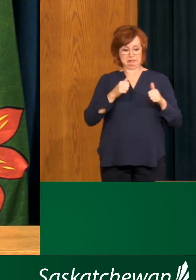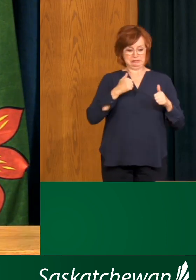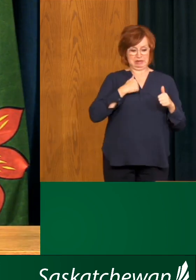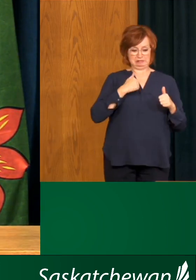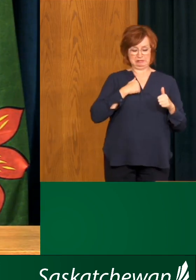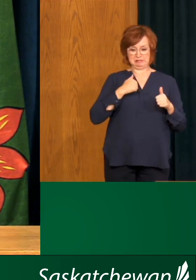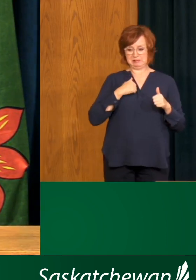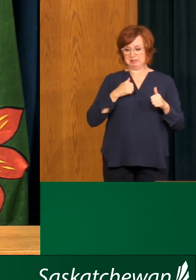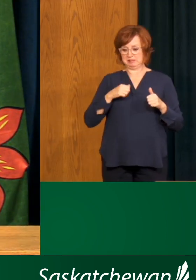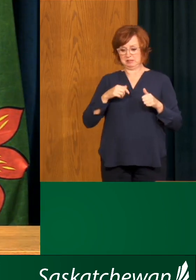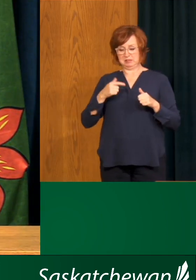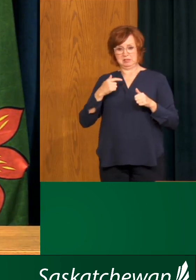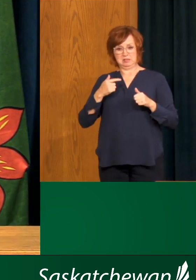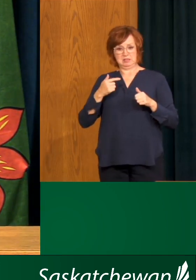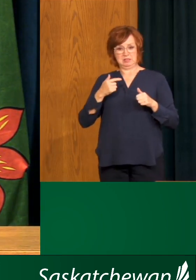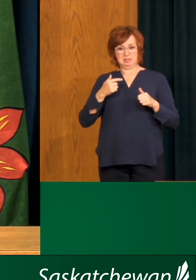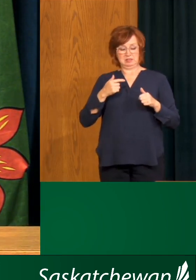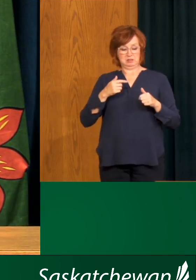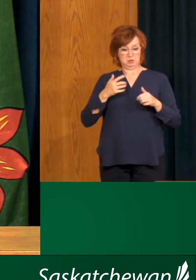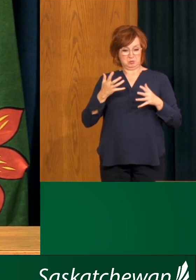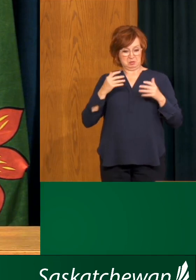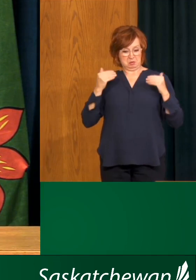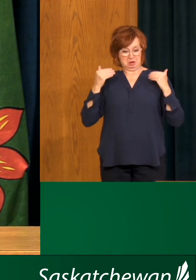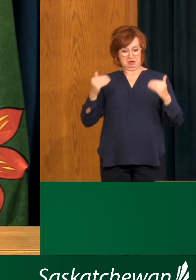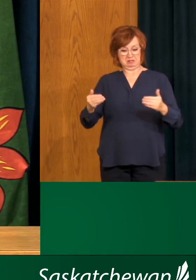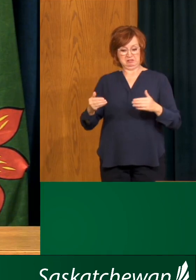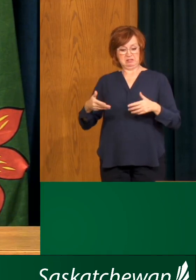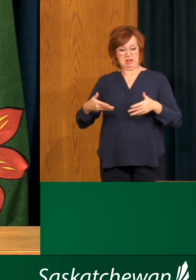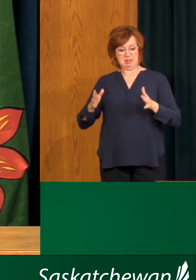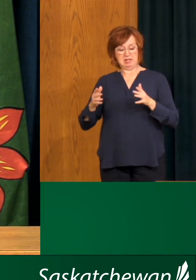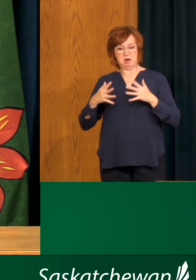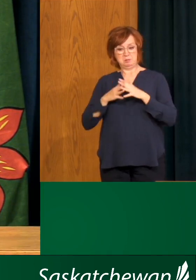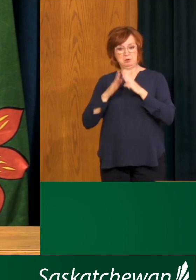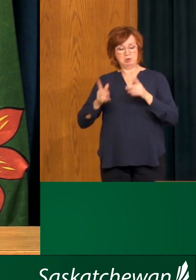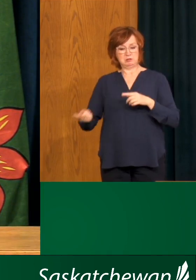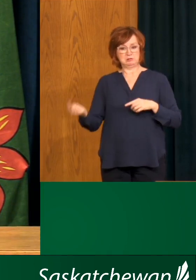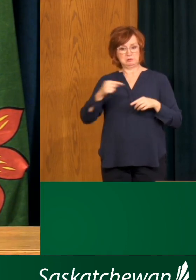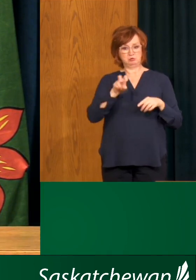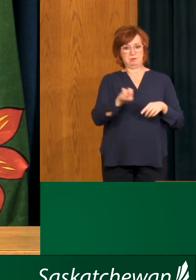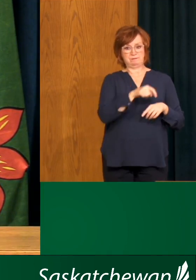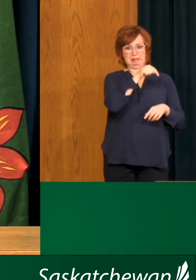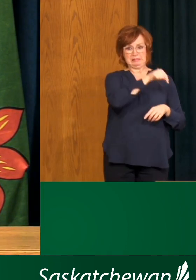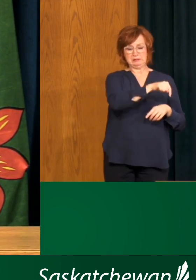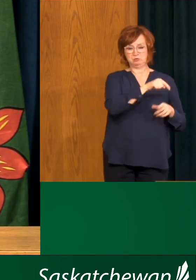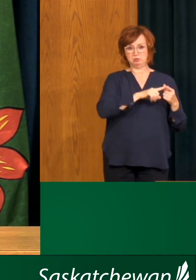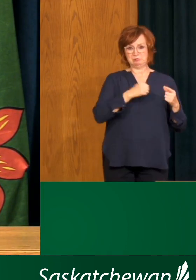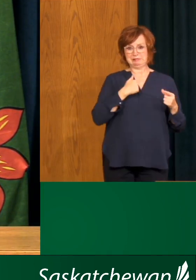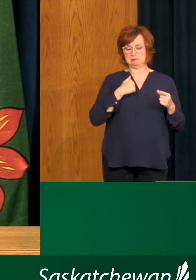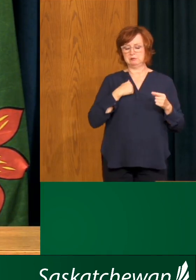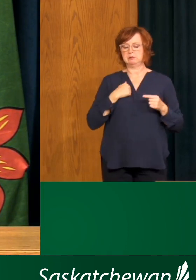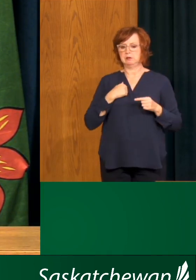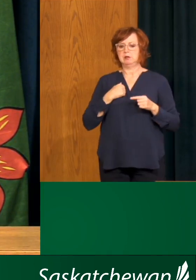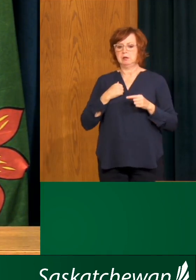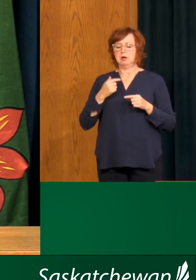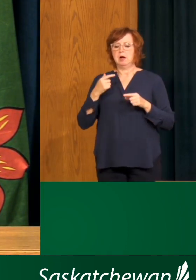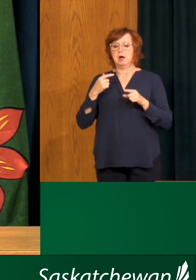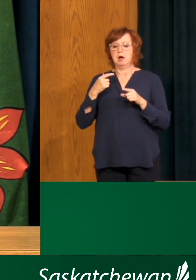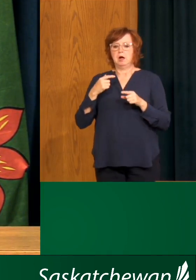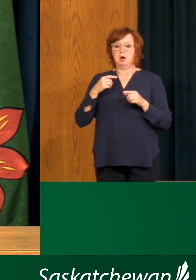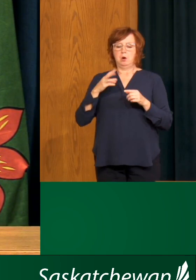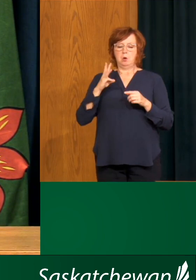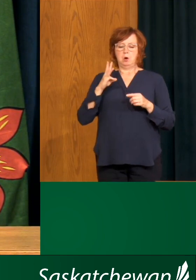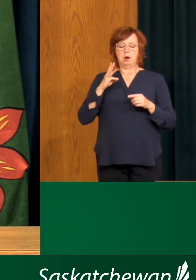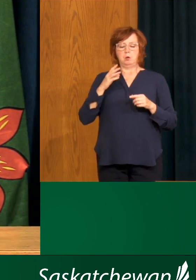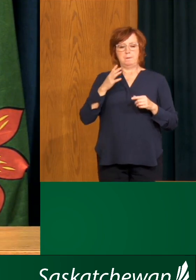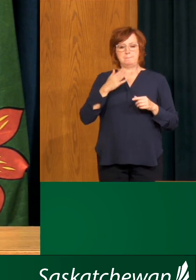been a discussion, will continue to be a discussion on not only our Council of Federation calls, one of which I just finished this morning,